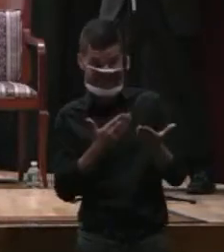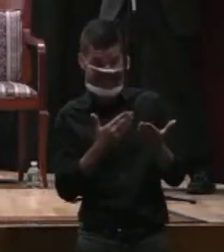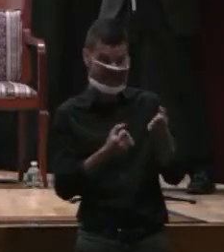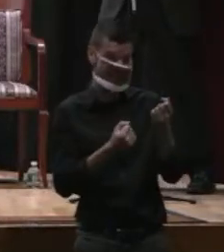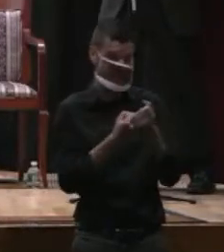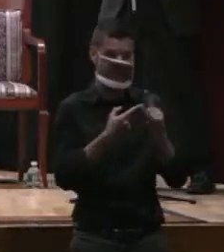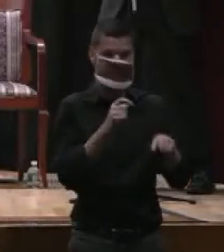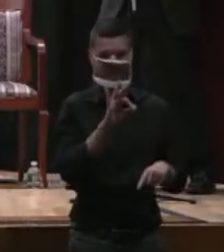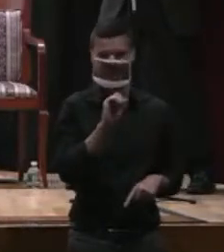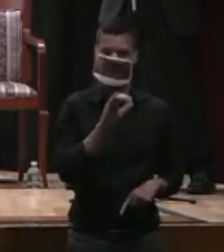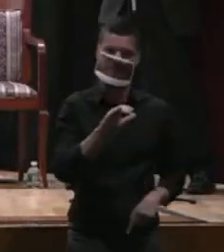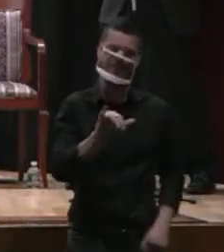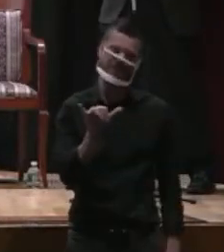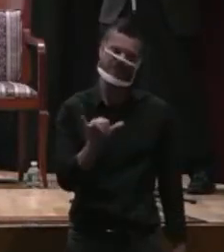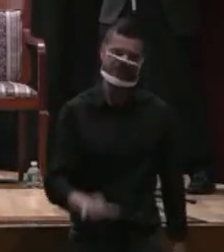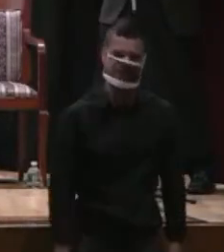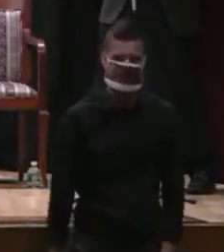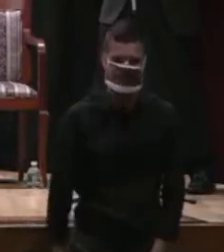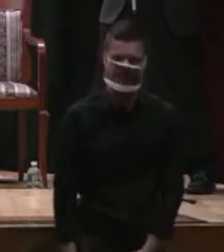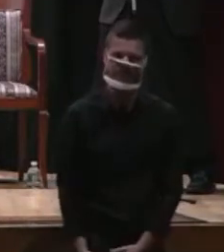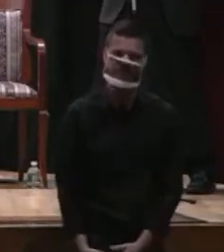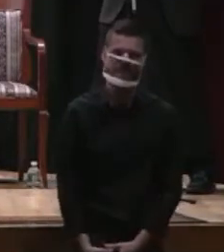faculty.